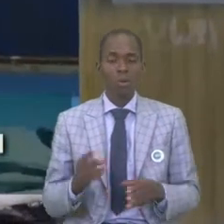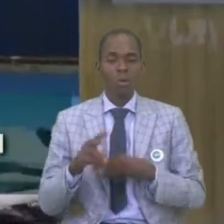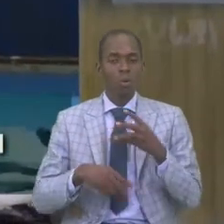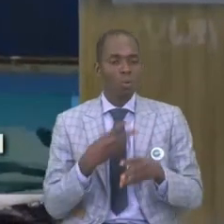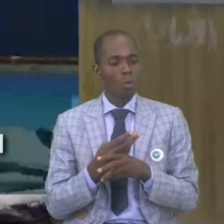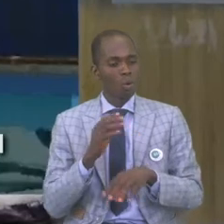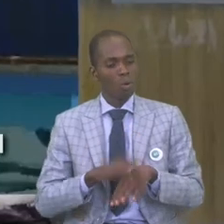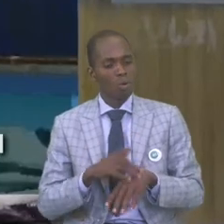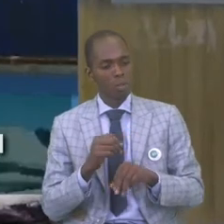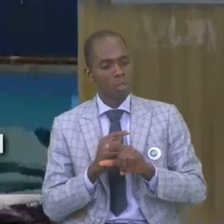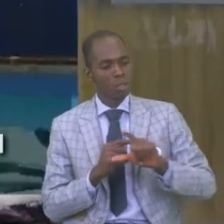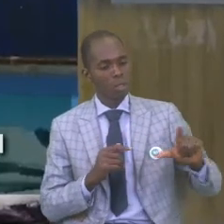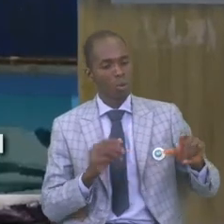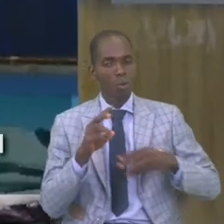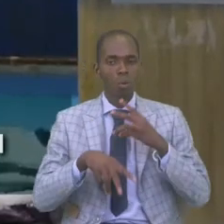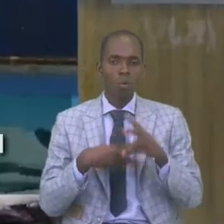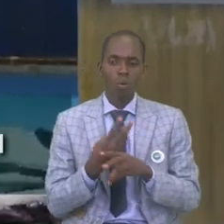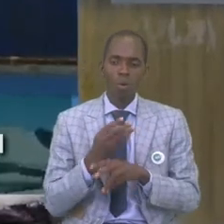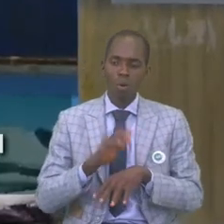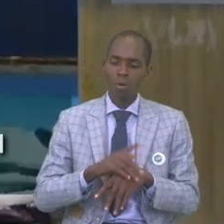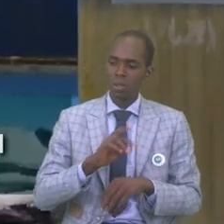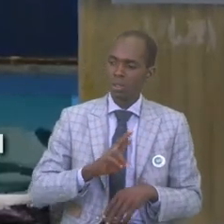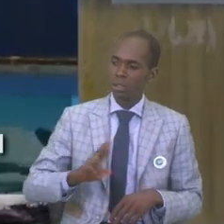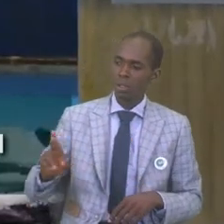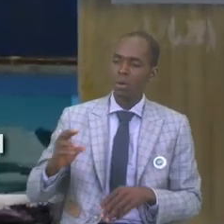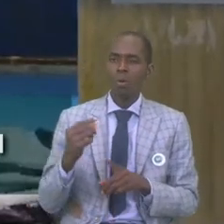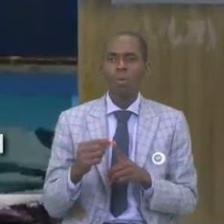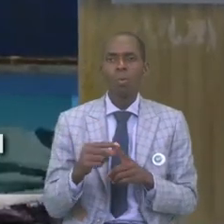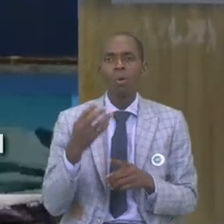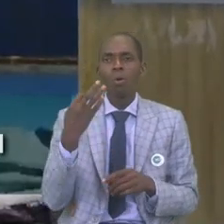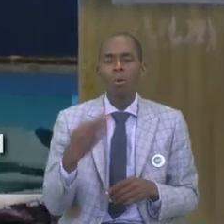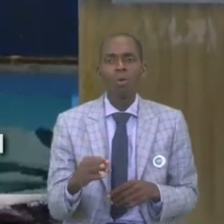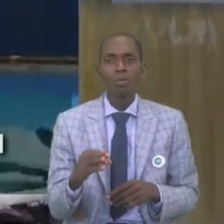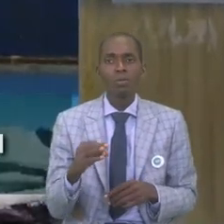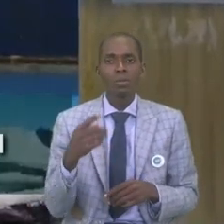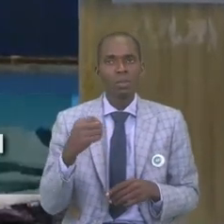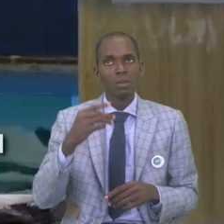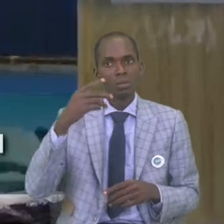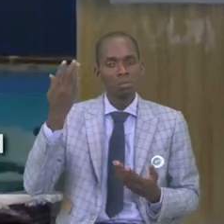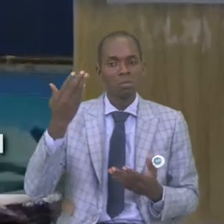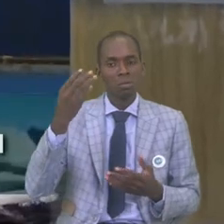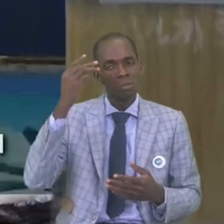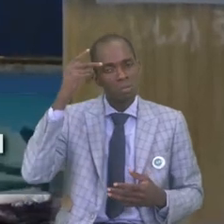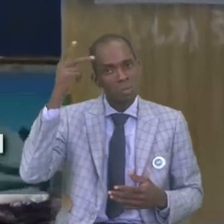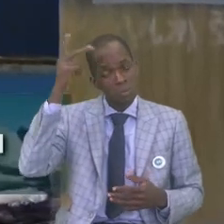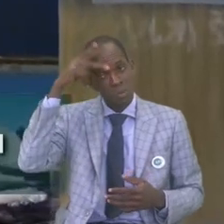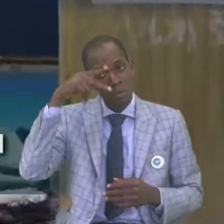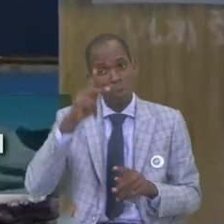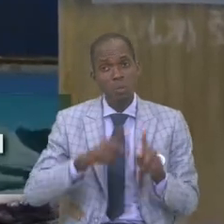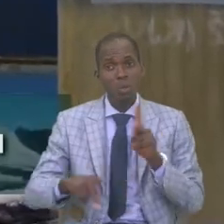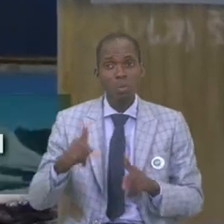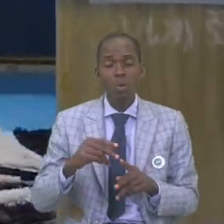the world on the right, the world of philosophy, and the world of ideologies, this is